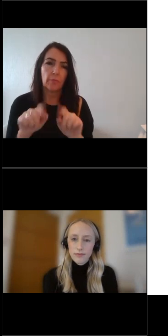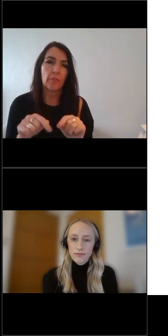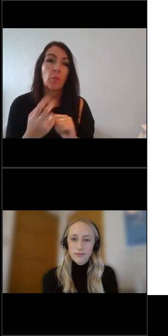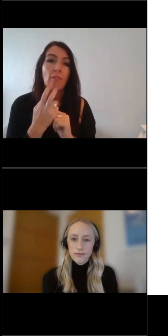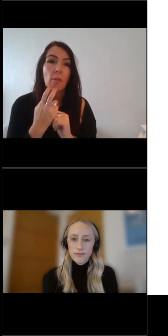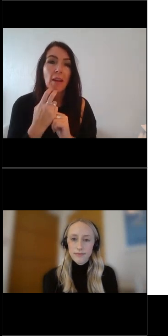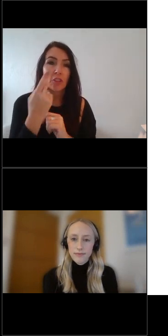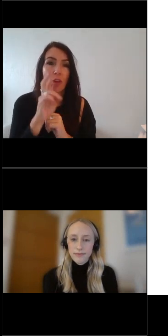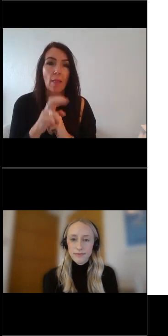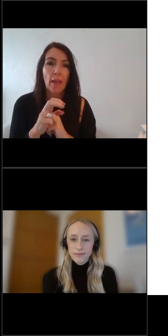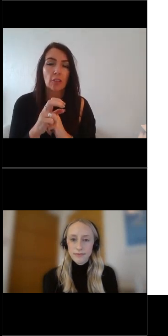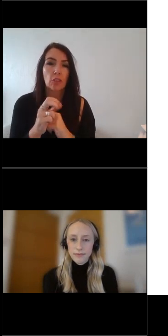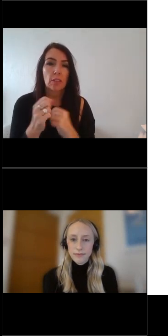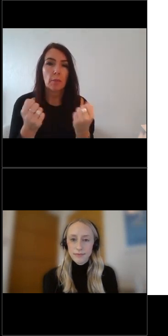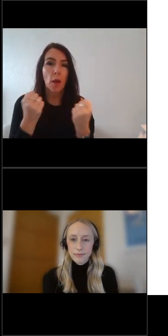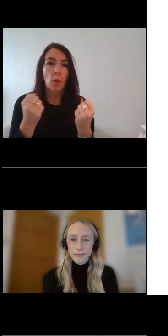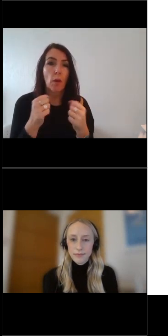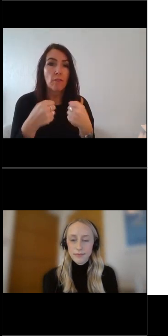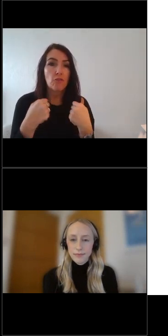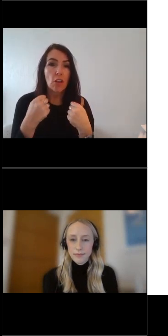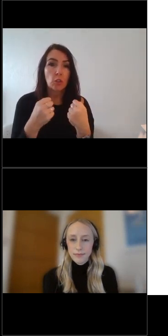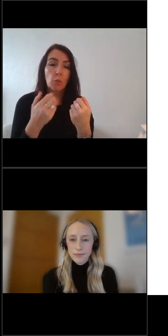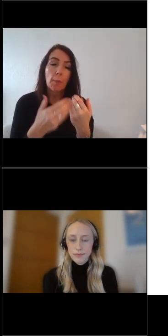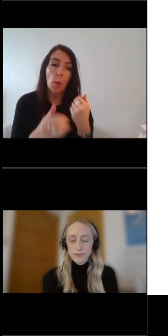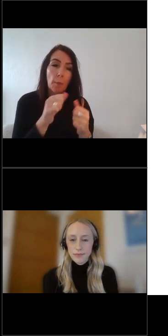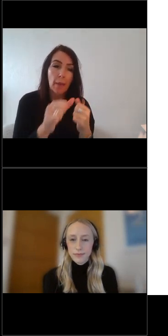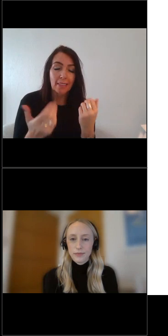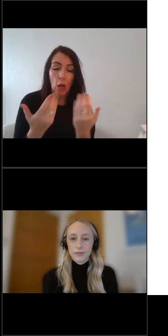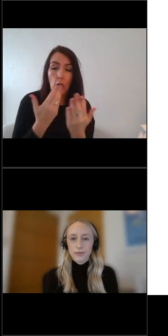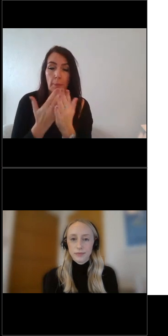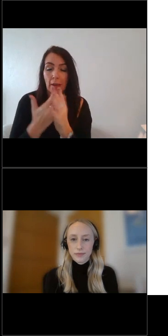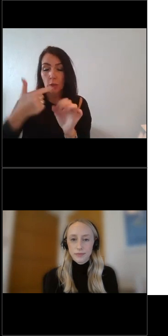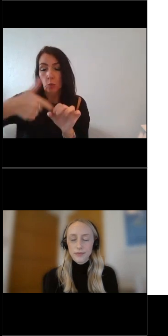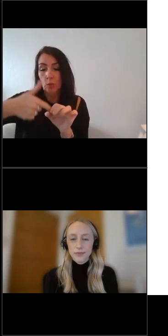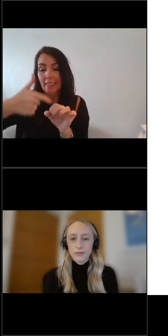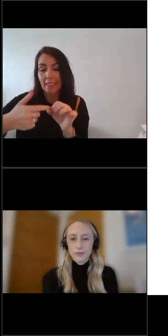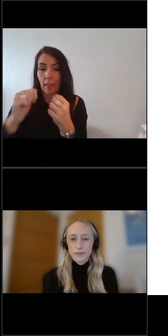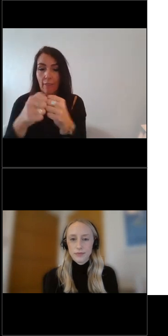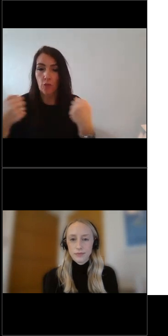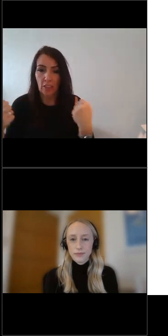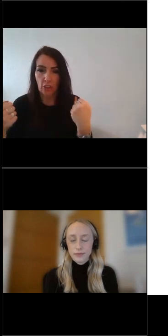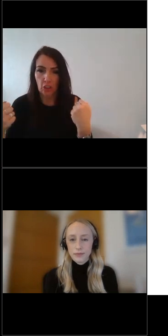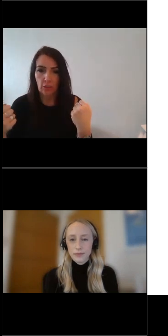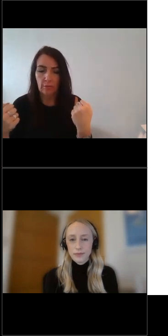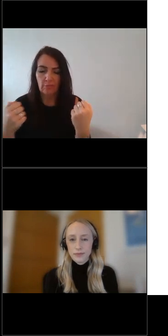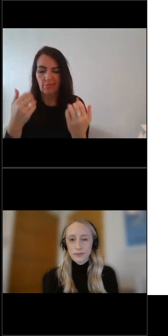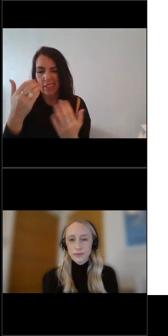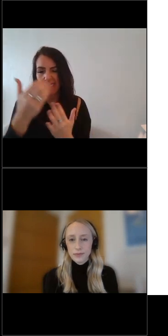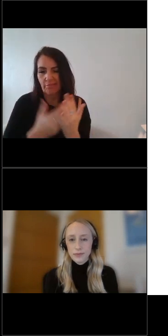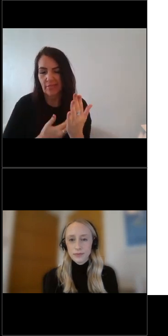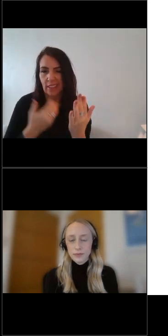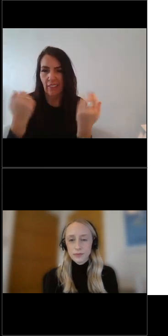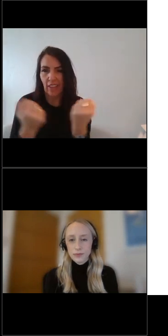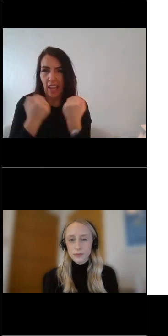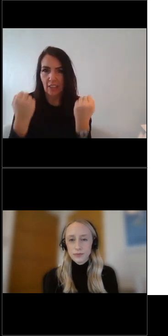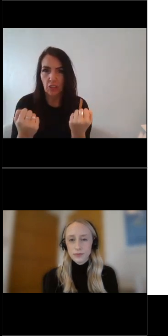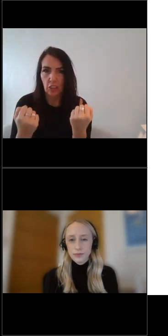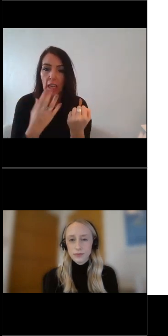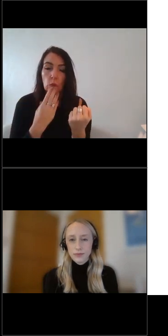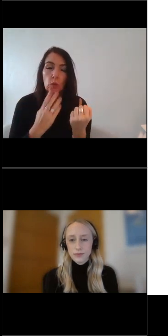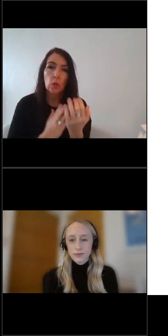electric powered fridge will be more efficient than a diesel powered fridge in terms of energy efficiency. They can be operated through